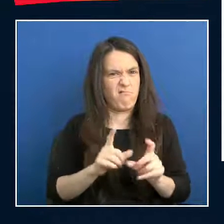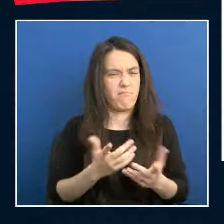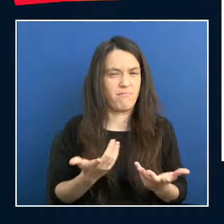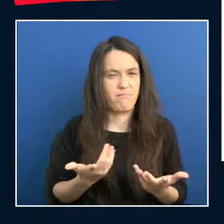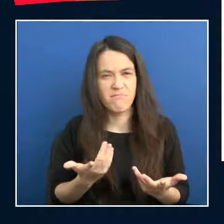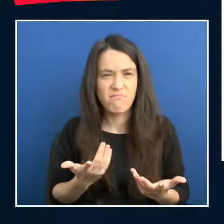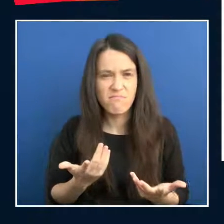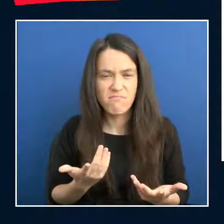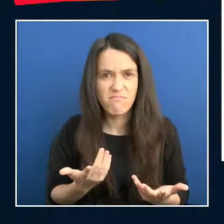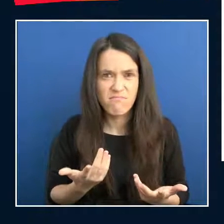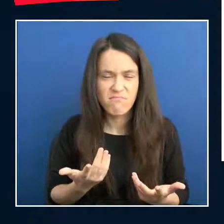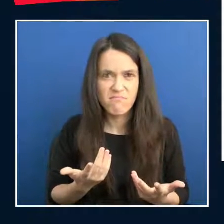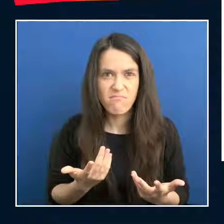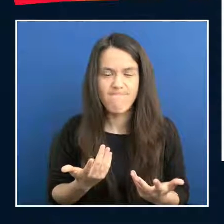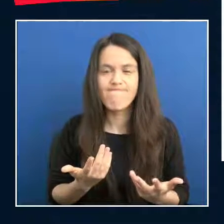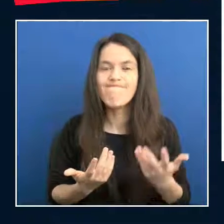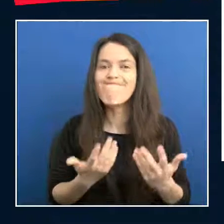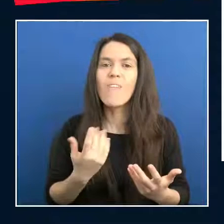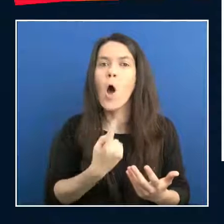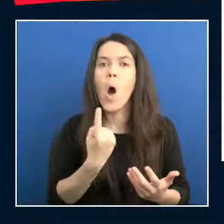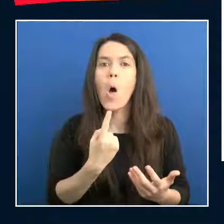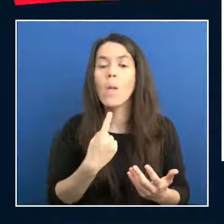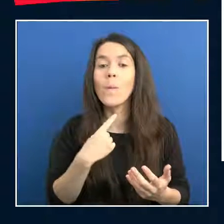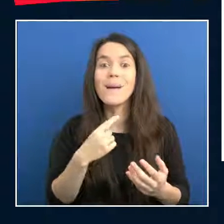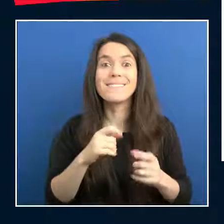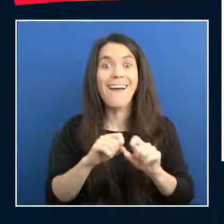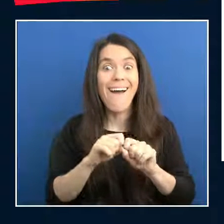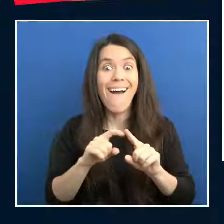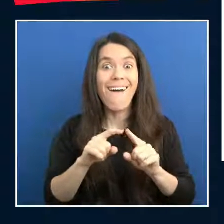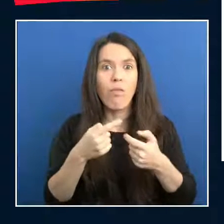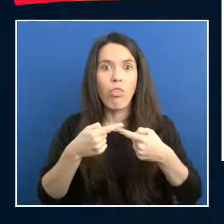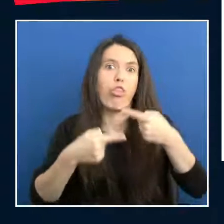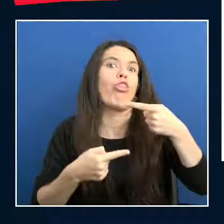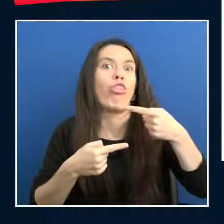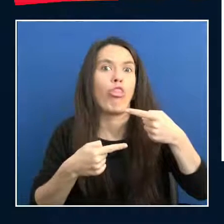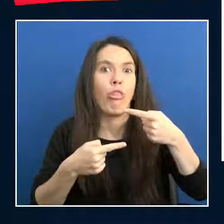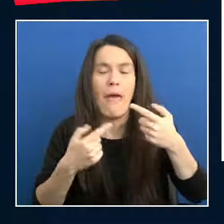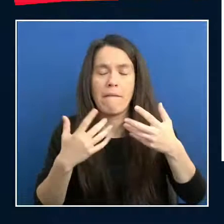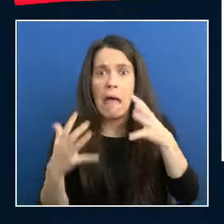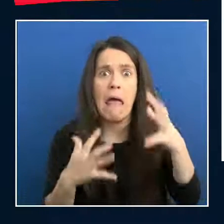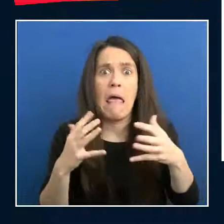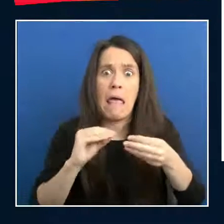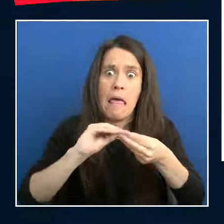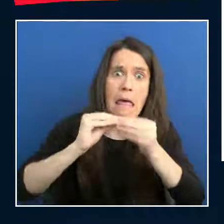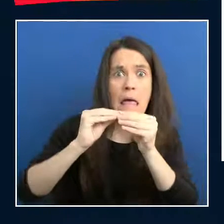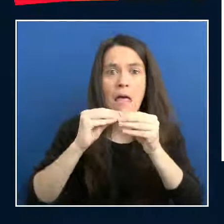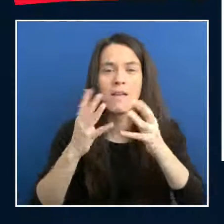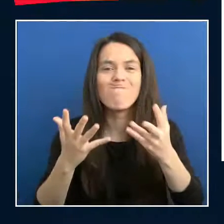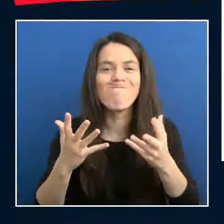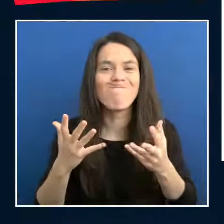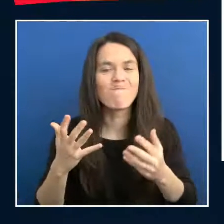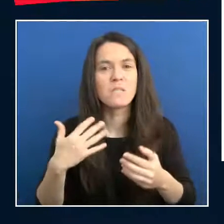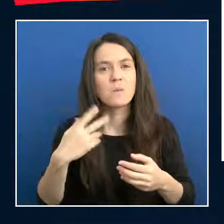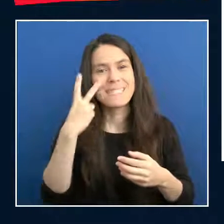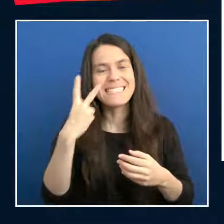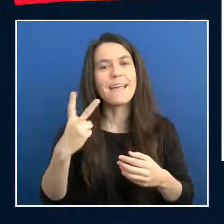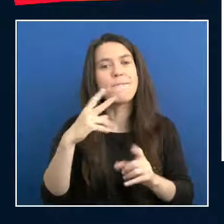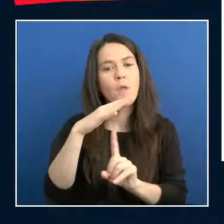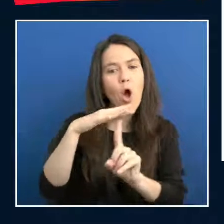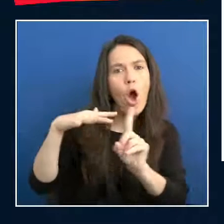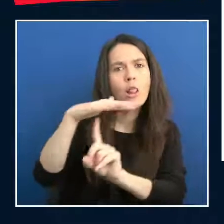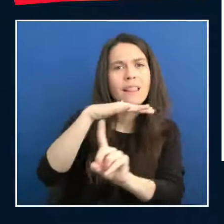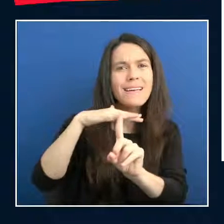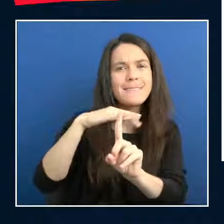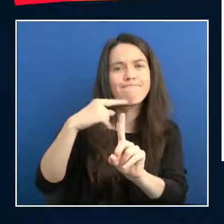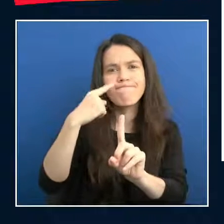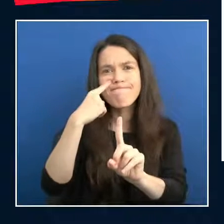can't know that, but there's always something to happen in production. We can't test everything. So there is another environment. So we need to make